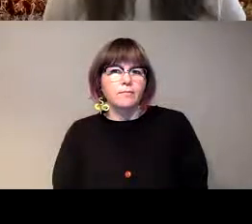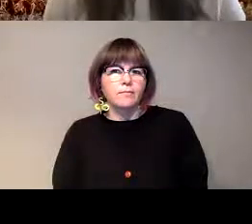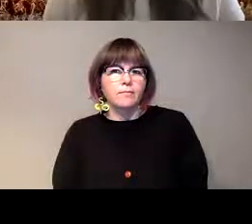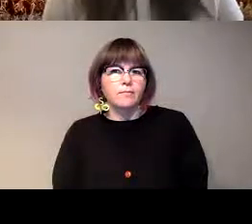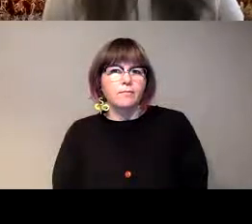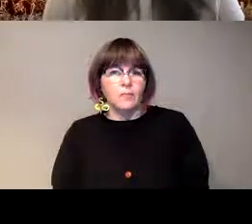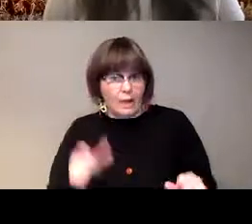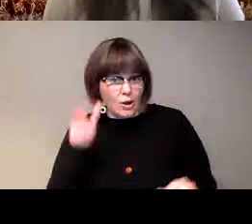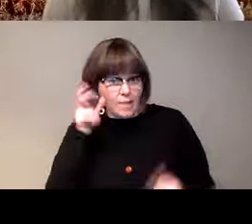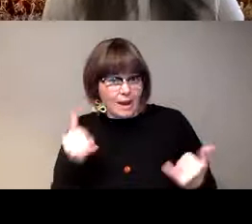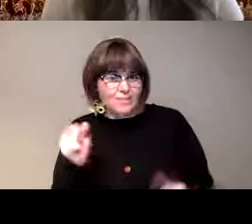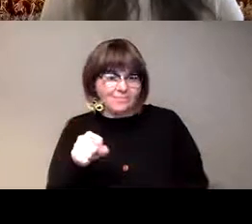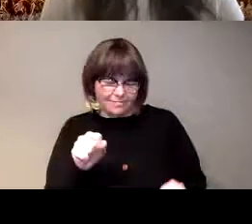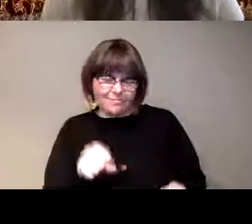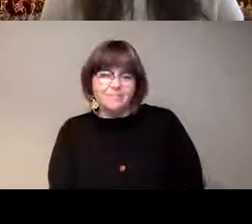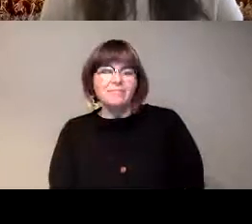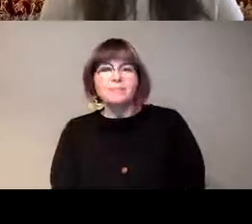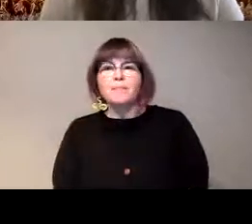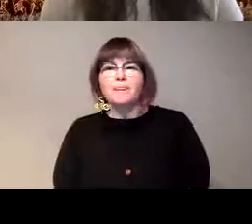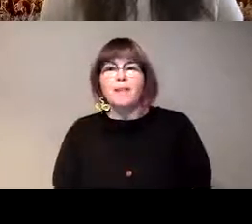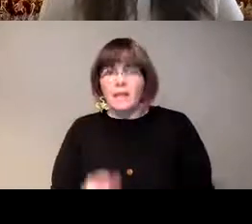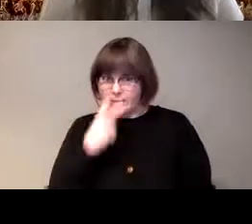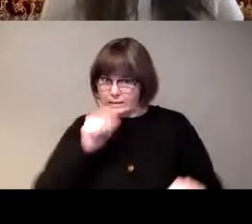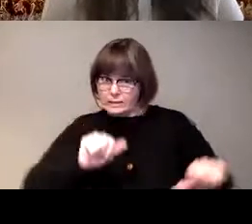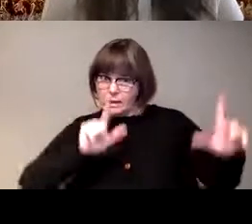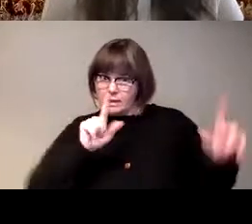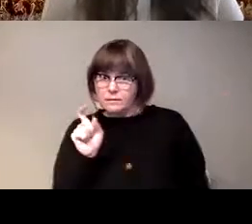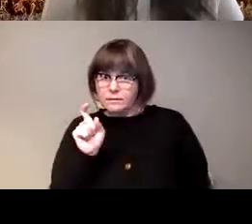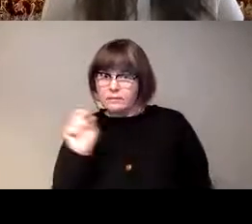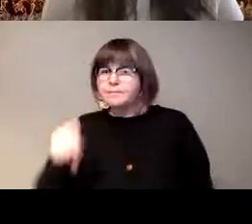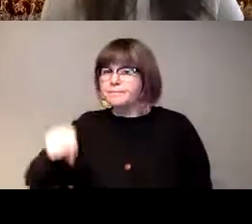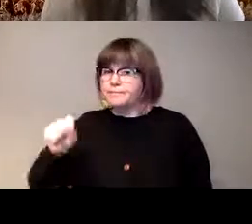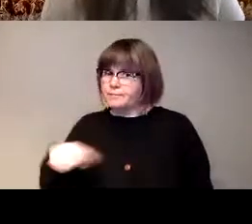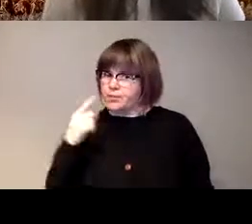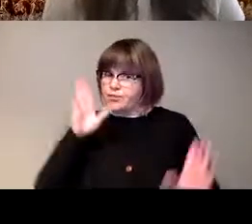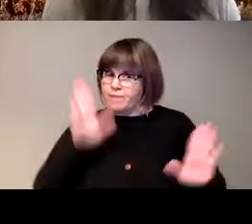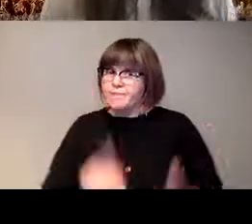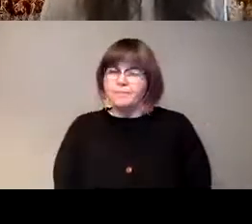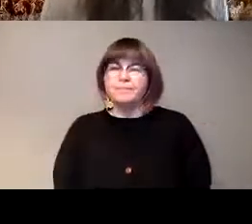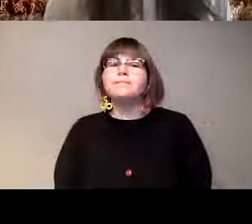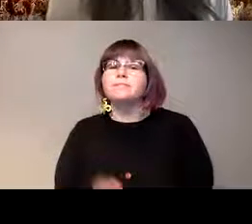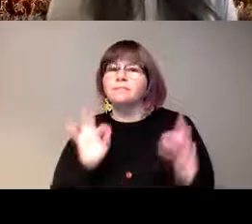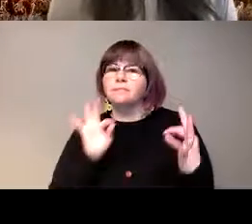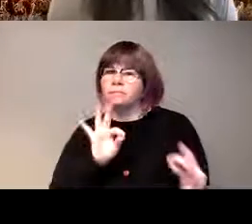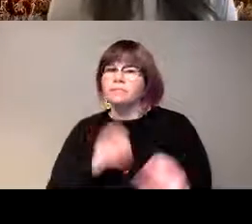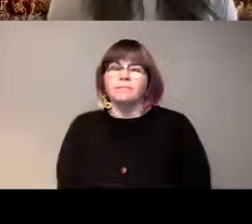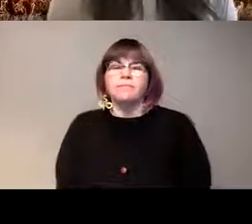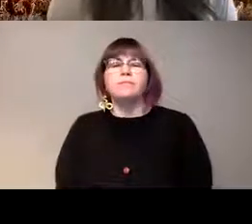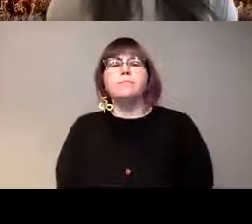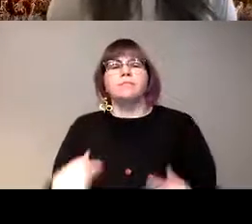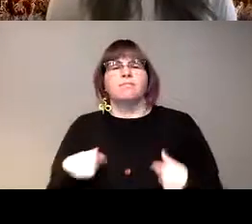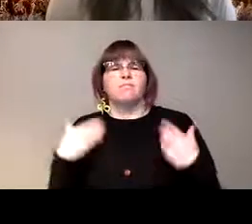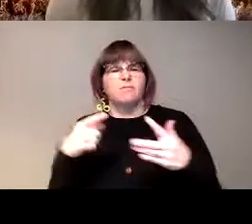Can you hear me now? I can, yeah. And can you see my slides? Yes, they look great. Perfect. Okay, so I'm going to start